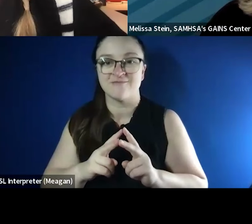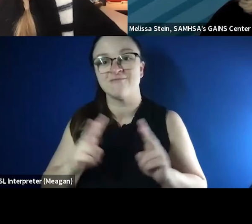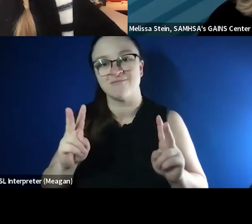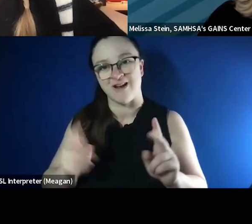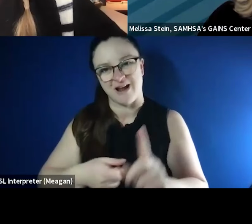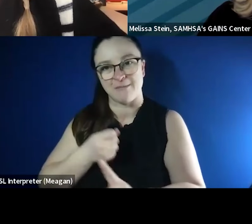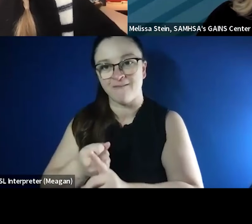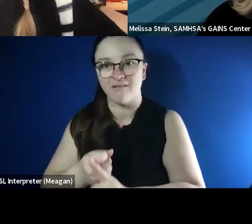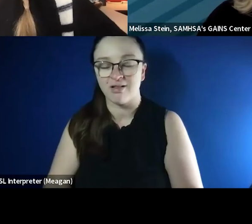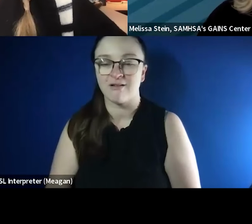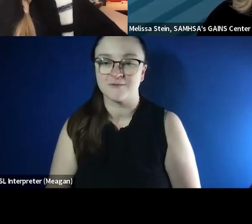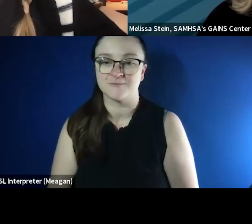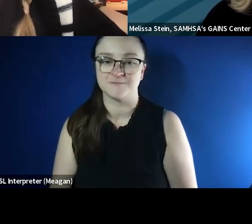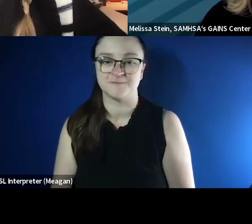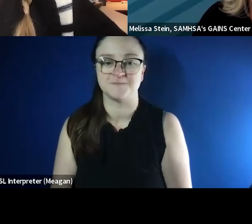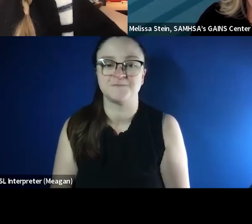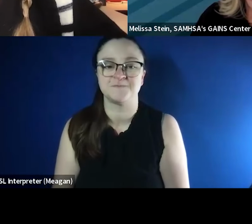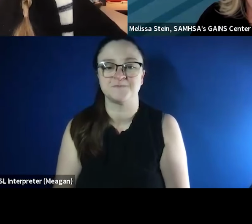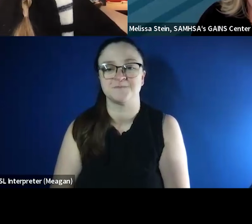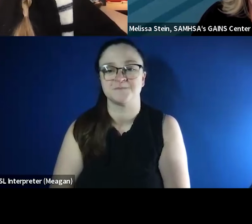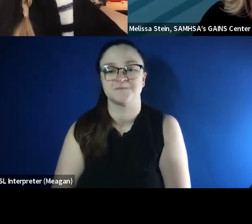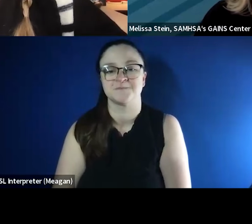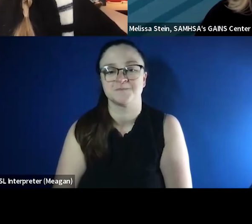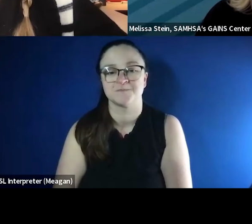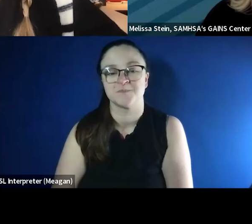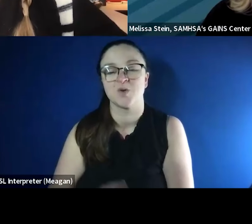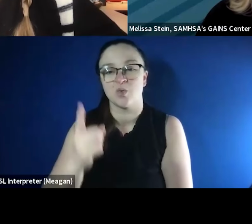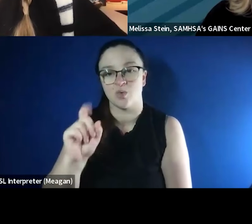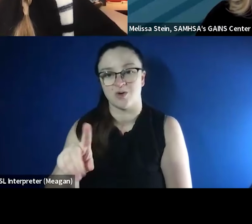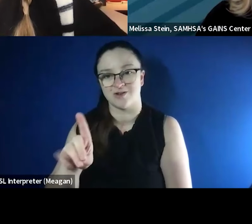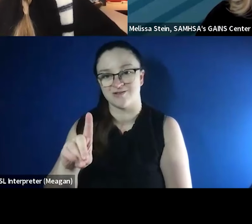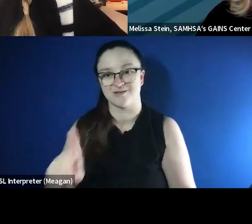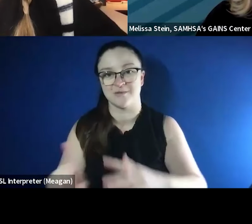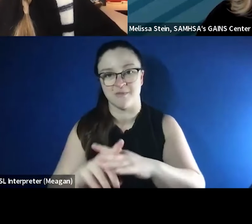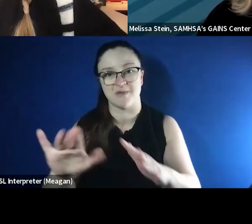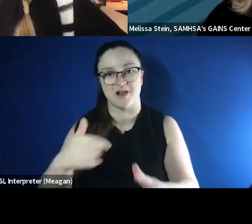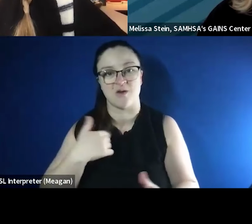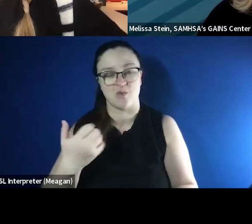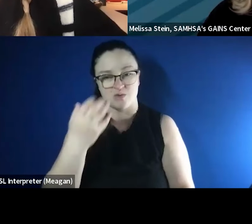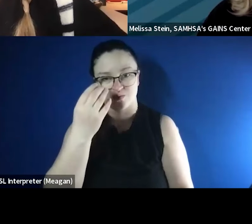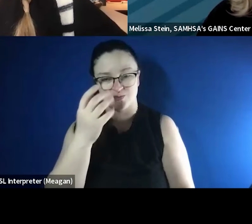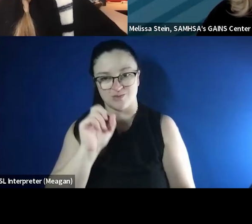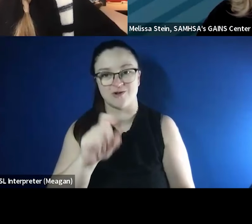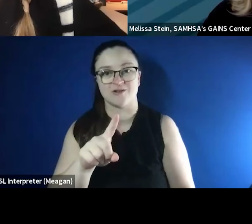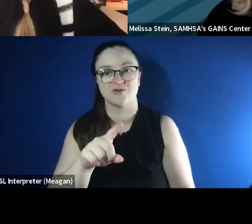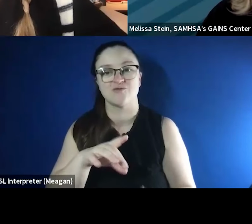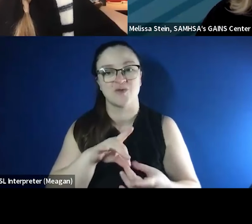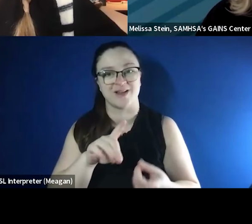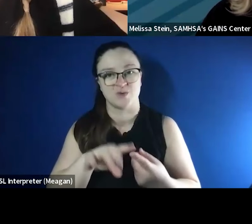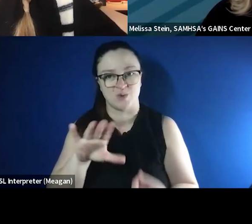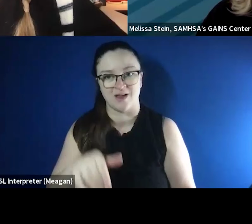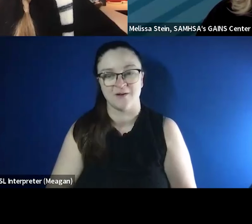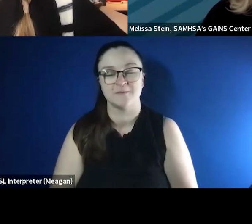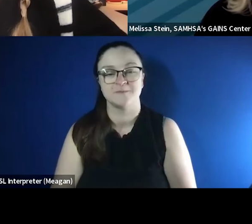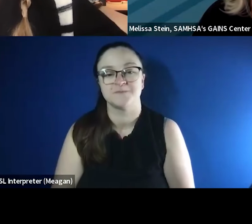impactful. So there was a question that came up that I wanted to pose to you, Dr. Prost, related to this. And I